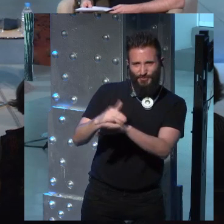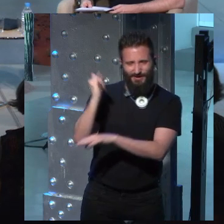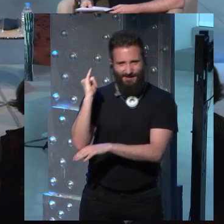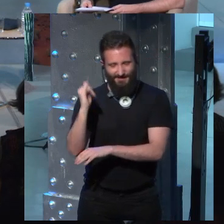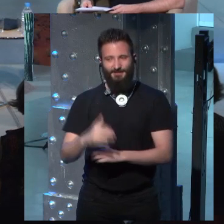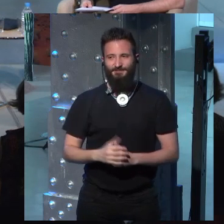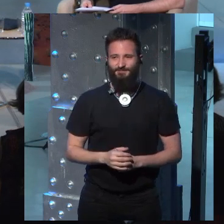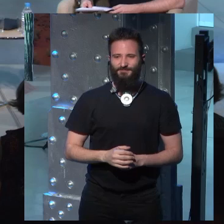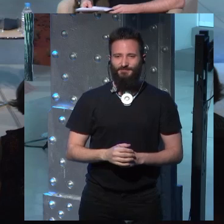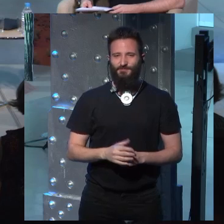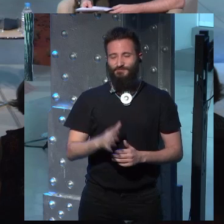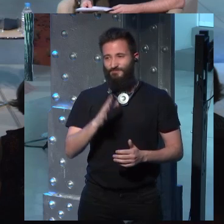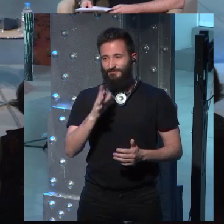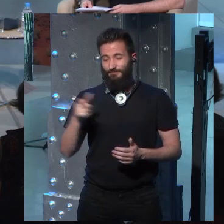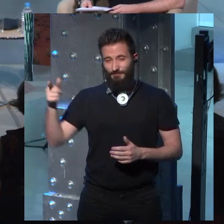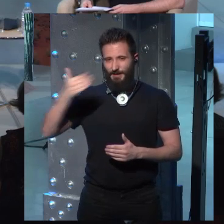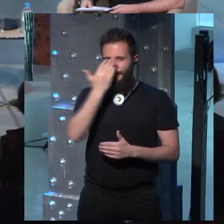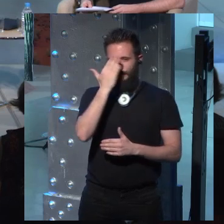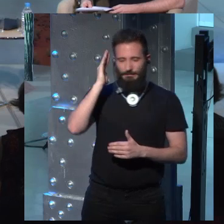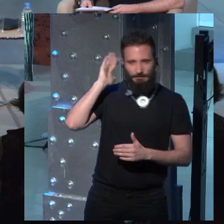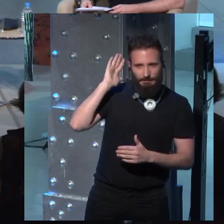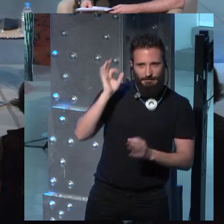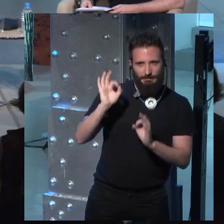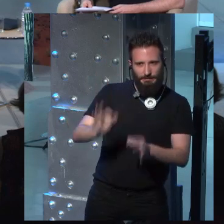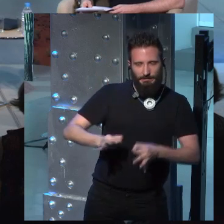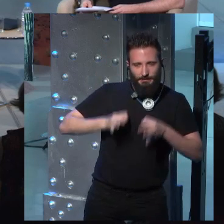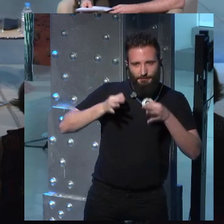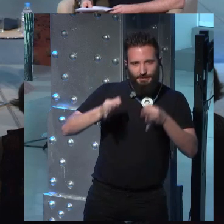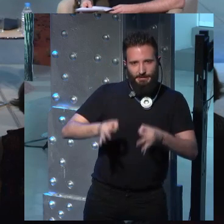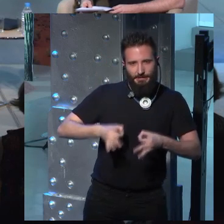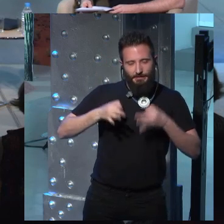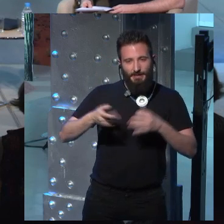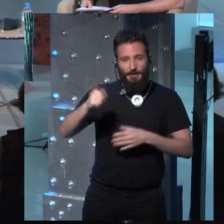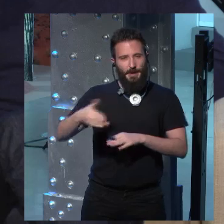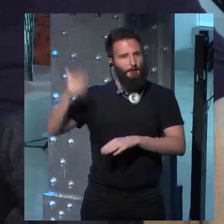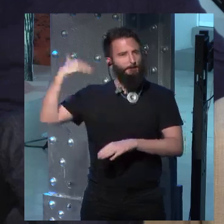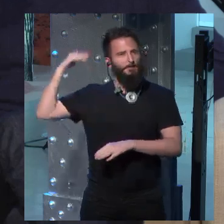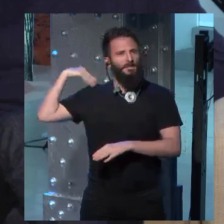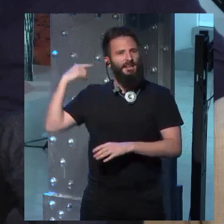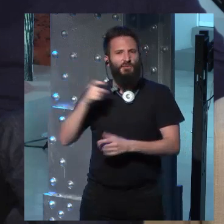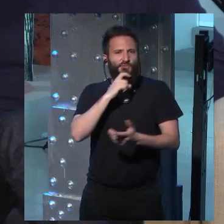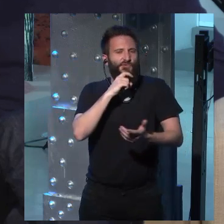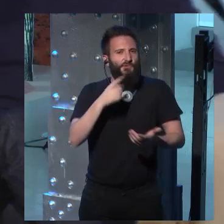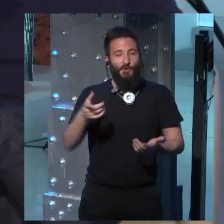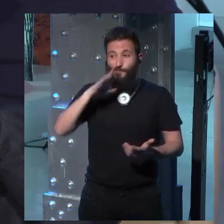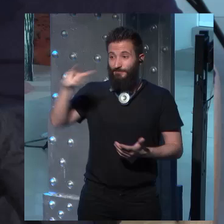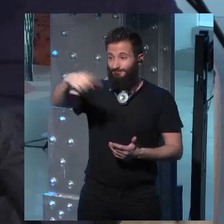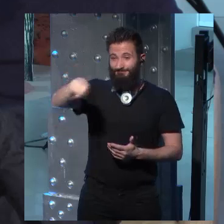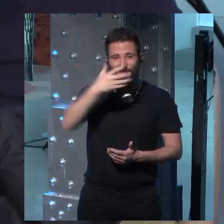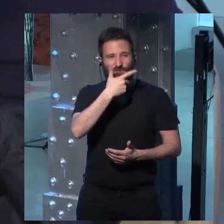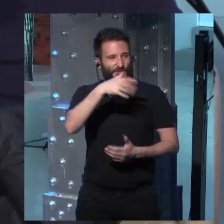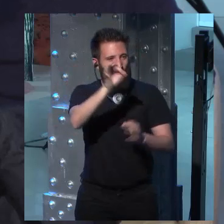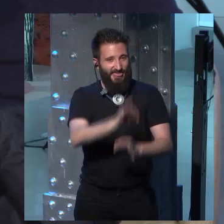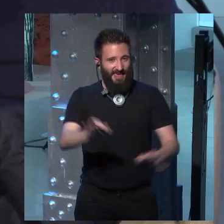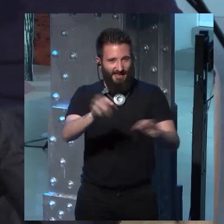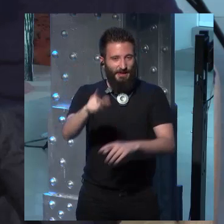together and what she may have come from and what she's trying to hold We on really to. don't know her past. We but don't. She it won't even sounds say like- where she's from. I think they really have